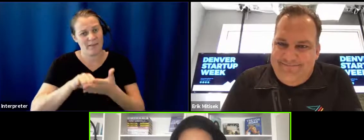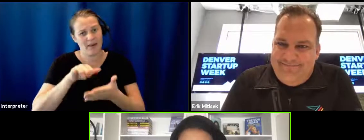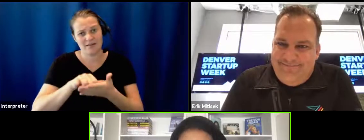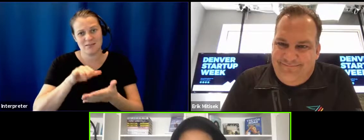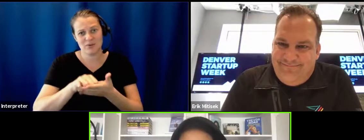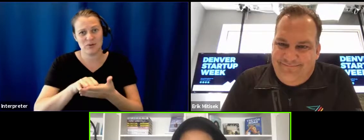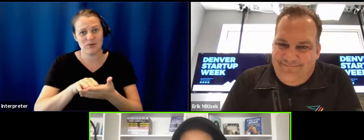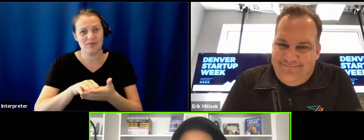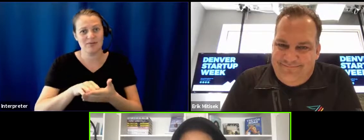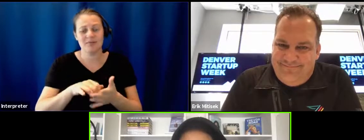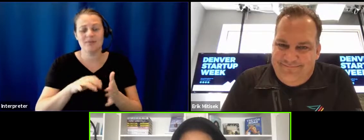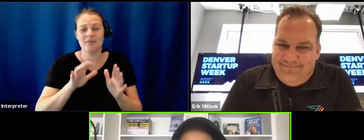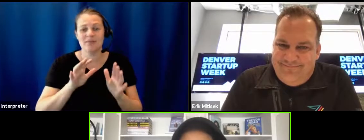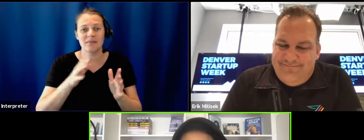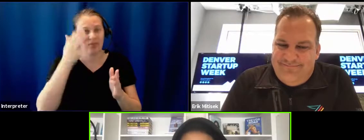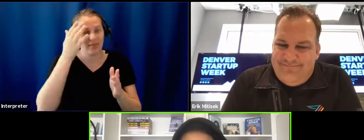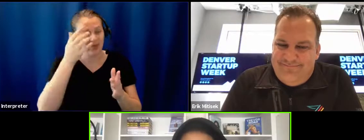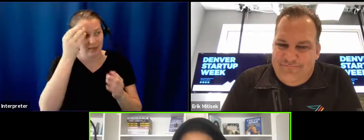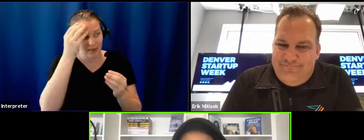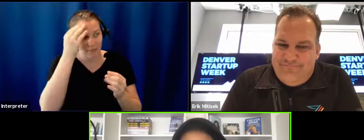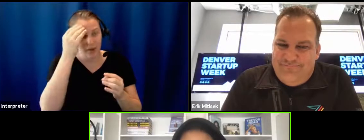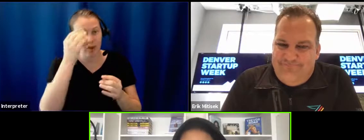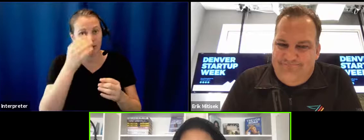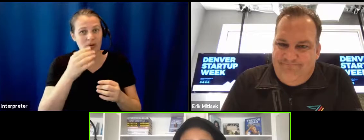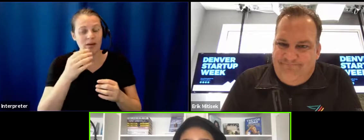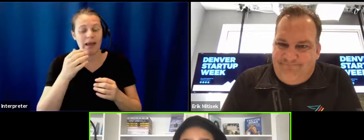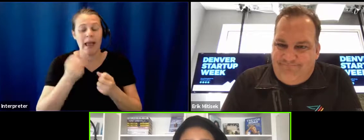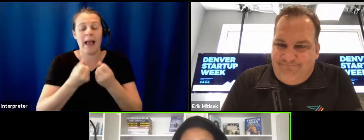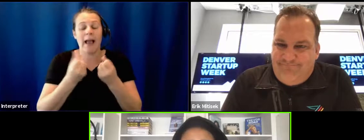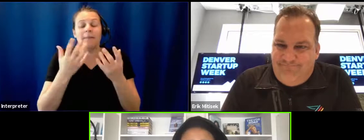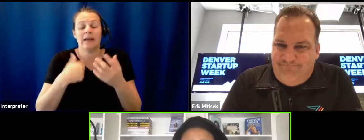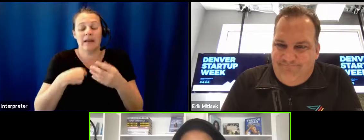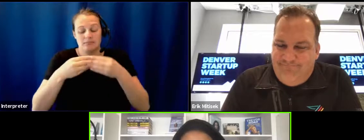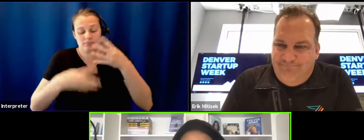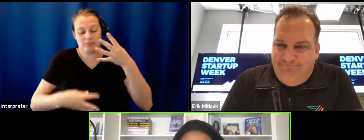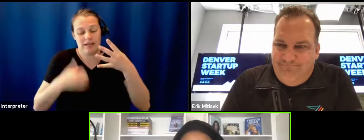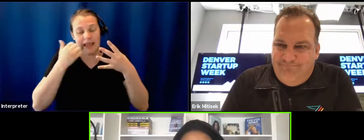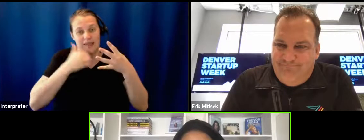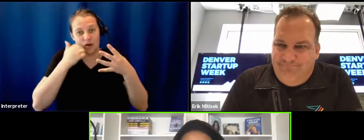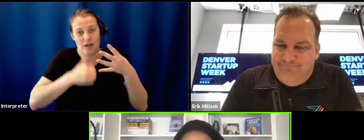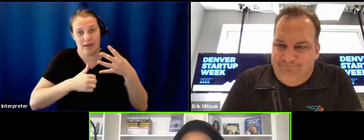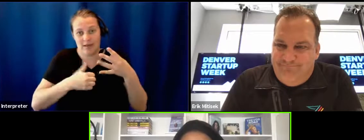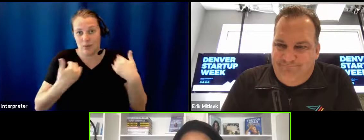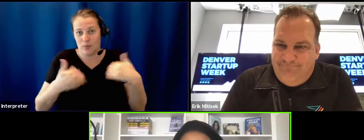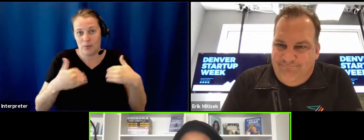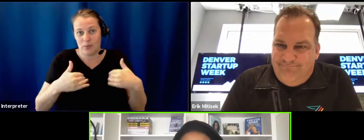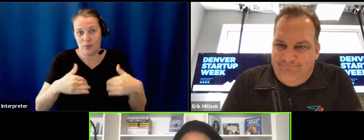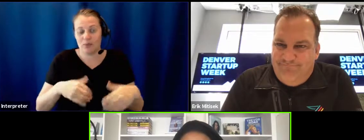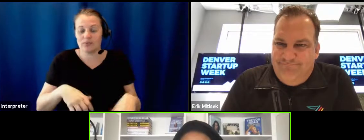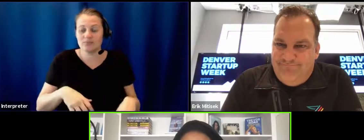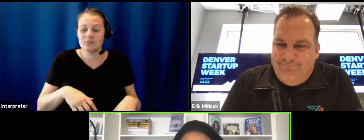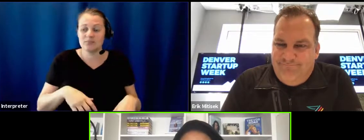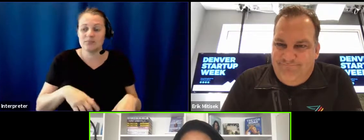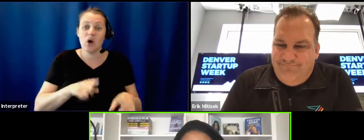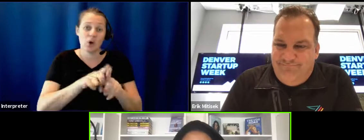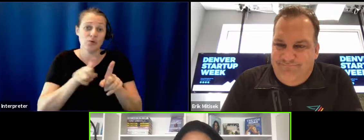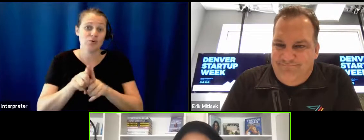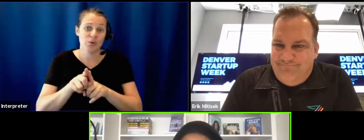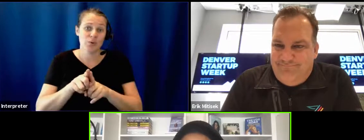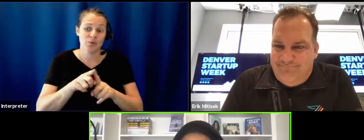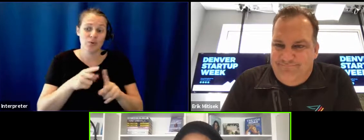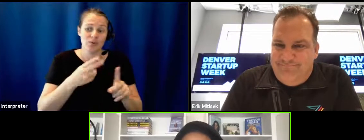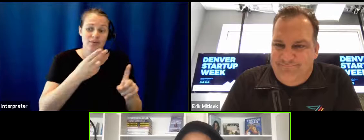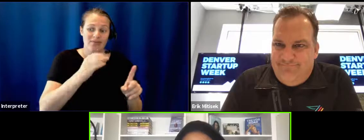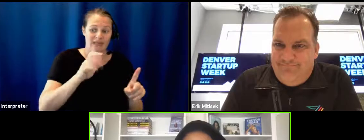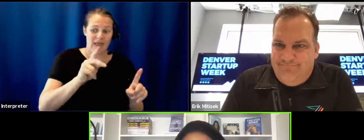the good things that you are able to accomplish in a day. What another little hack is that I have the team do sometimes and that I do all